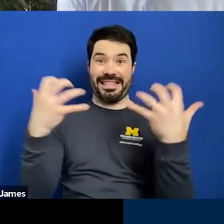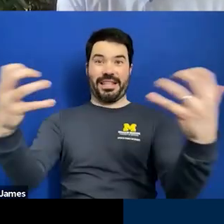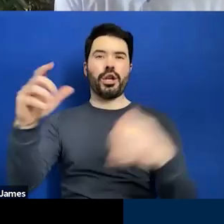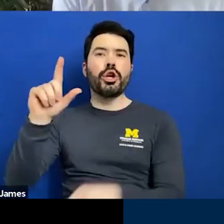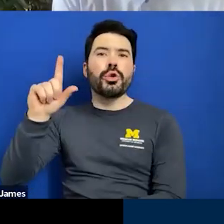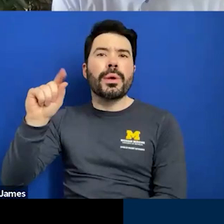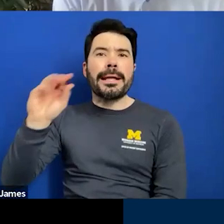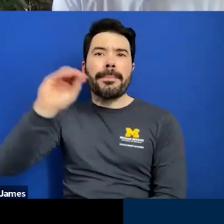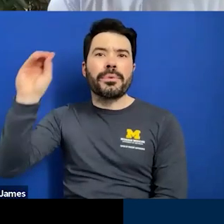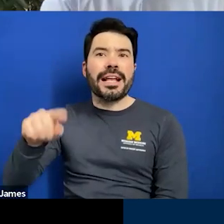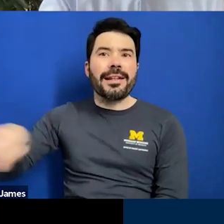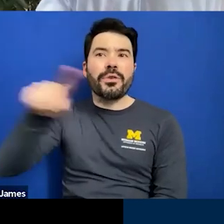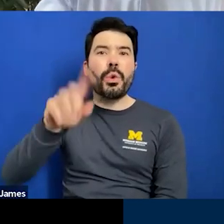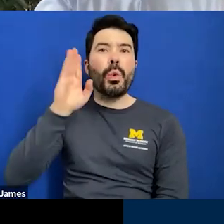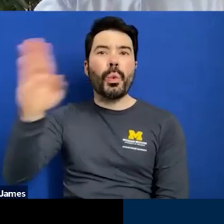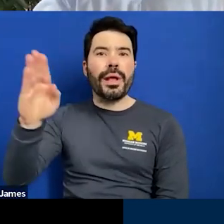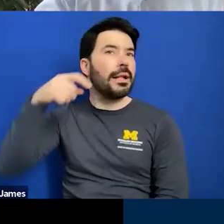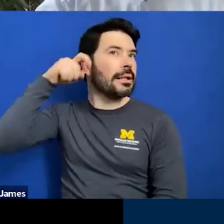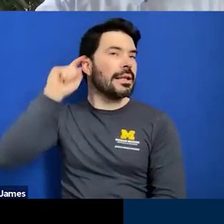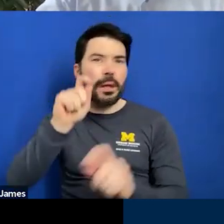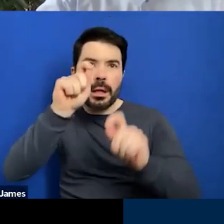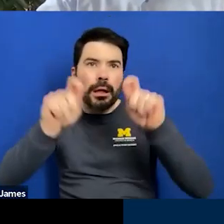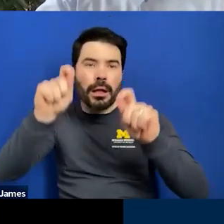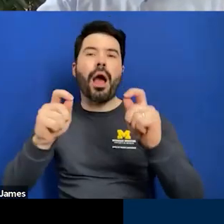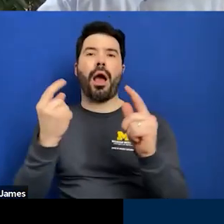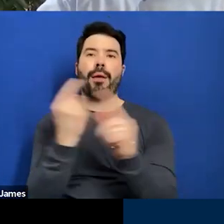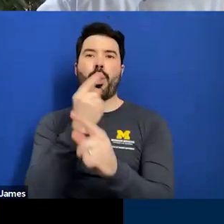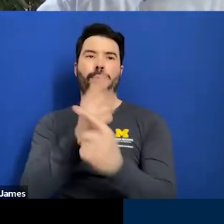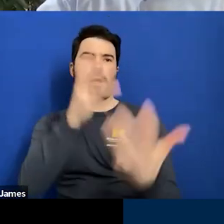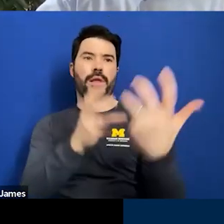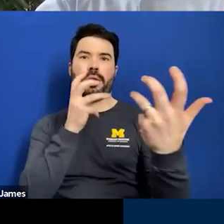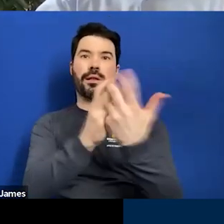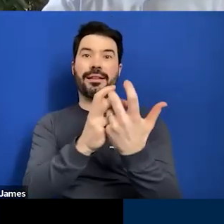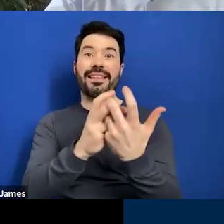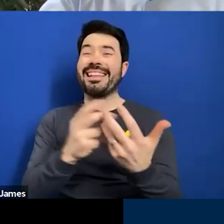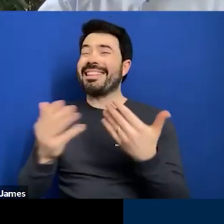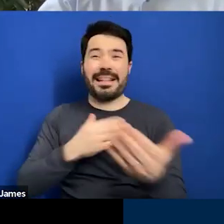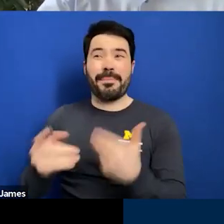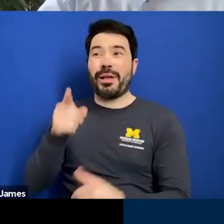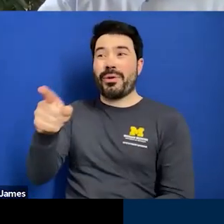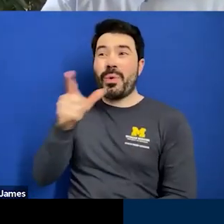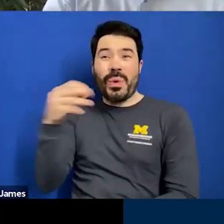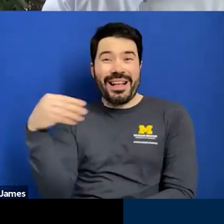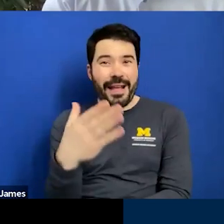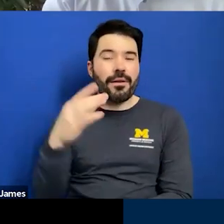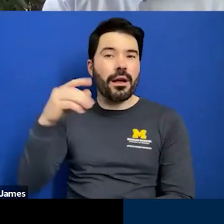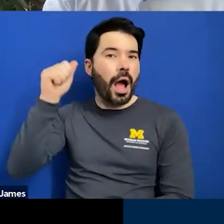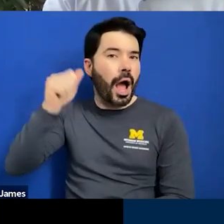of having that hearing aid appropriately fit, even by a doctor of audiology.